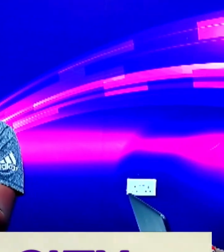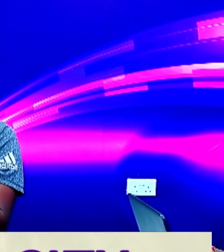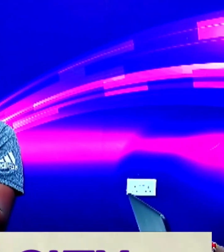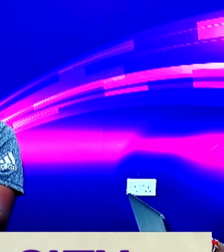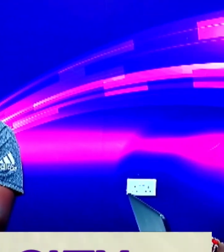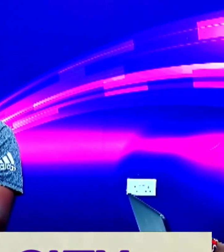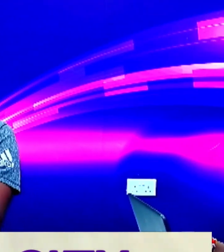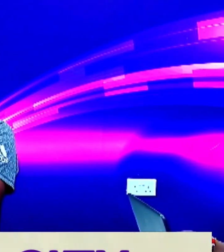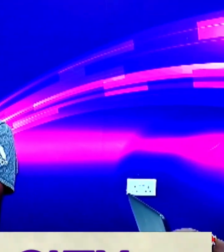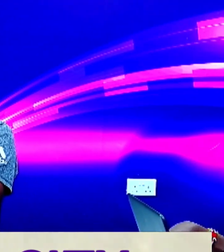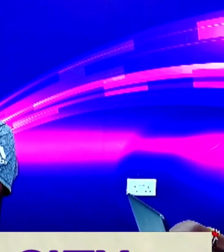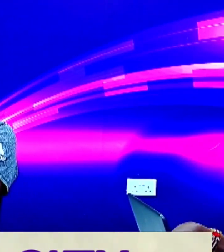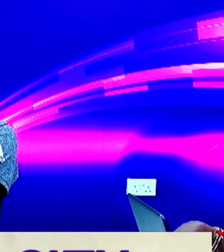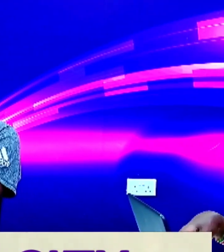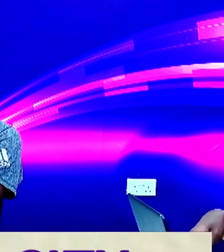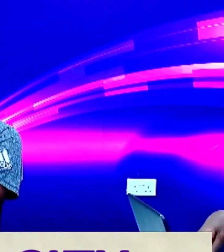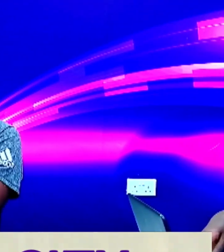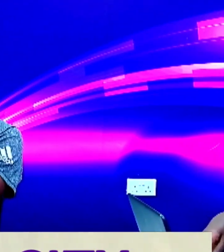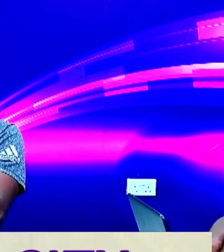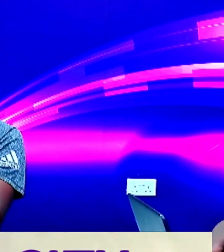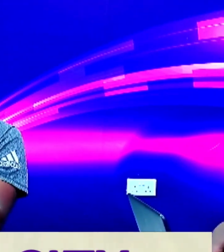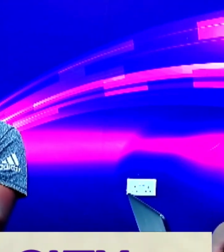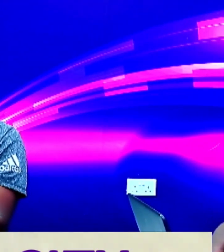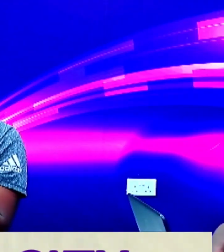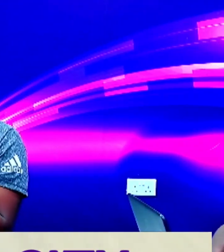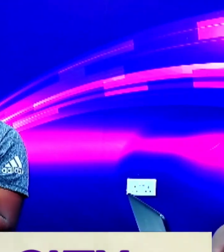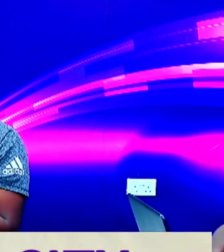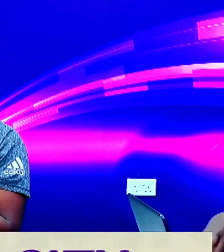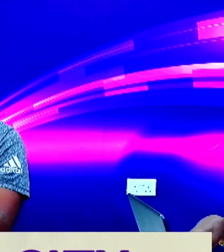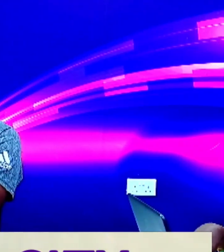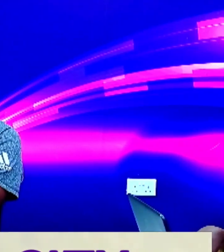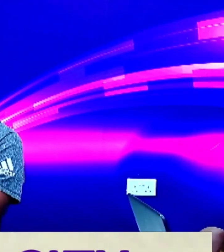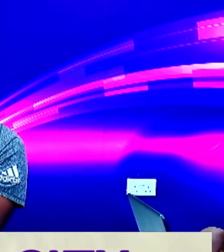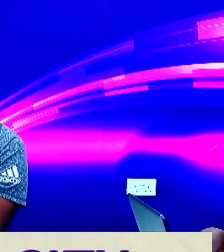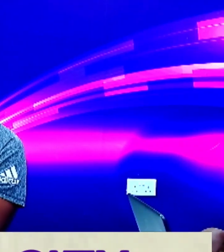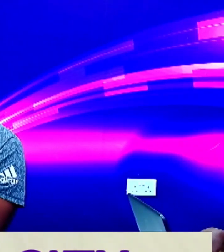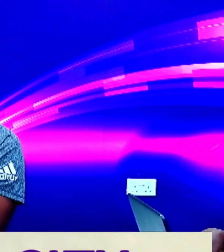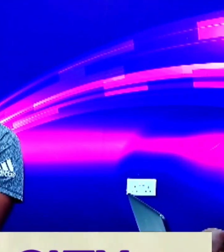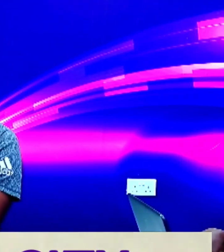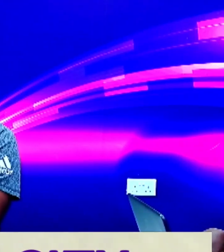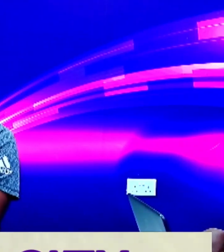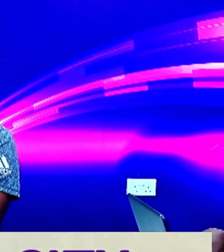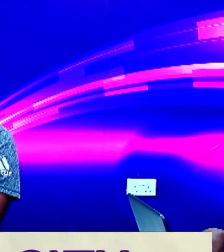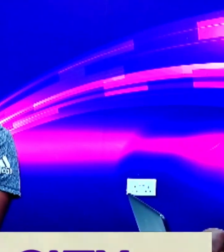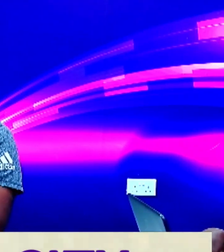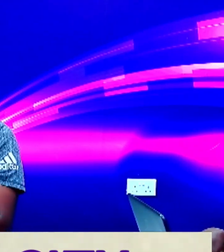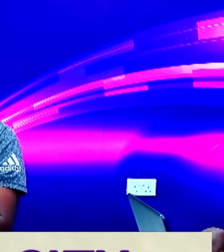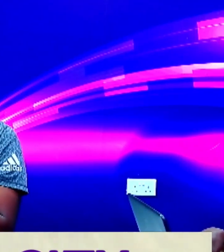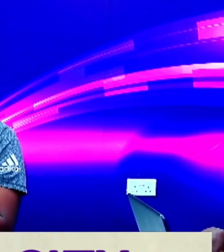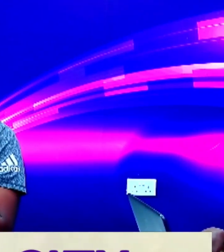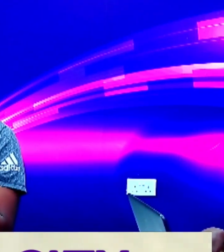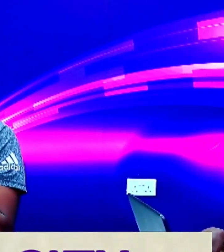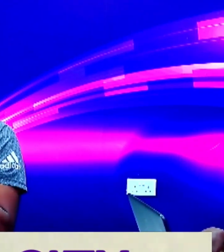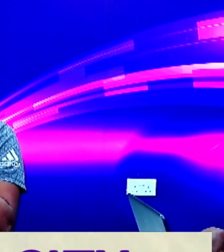he was formerly noticed from the same high school competitions. and we saw the skills and the